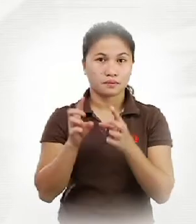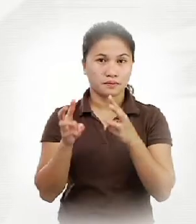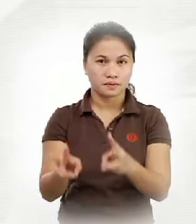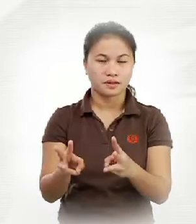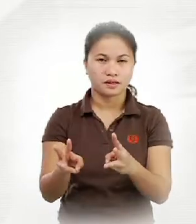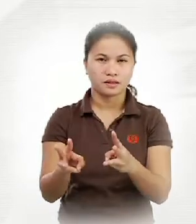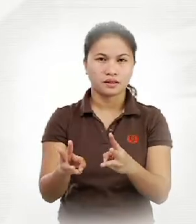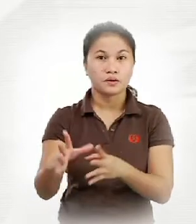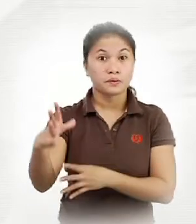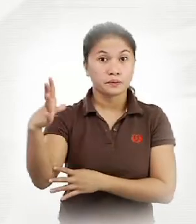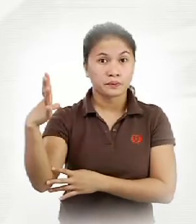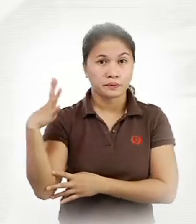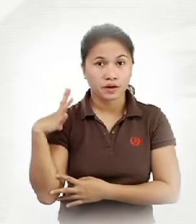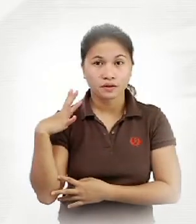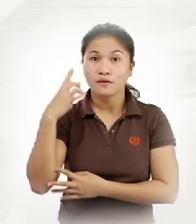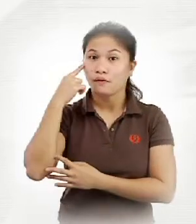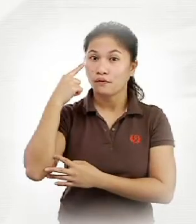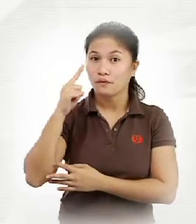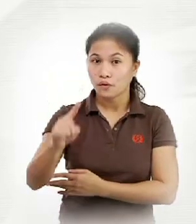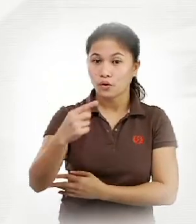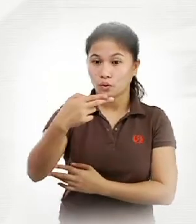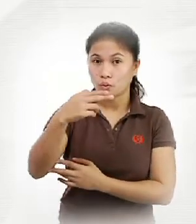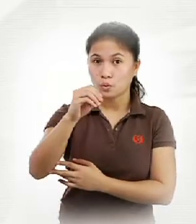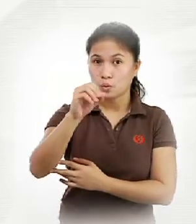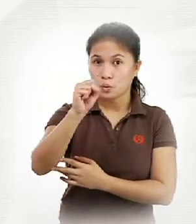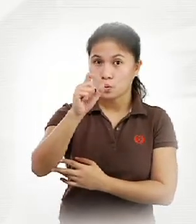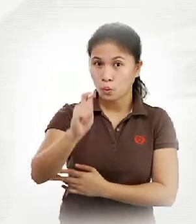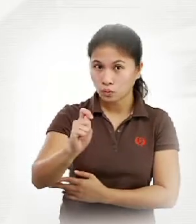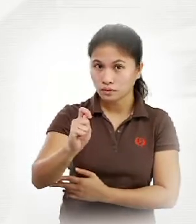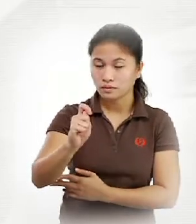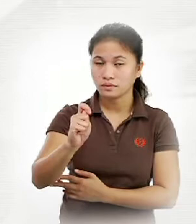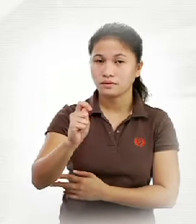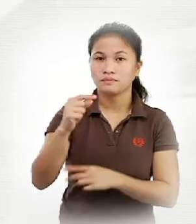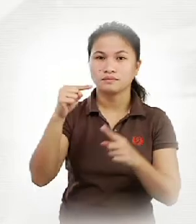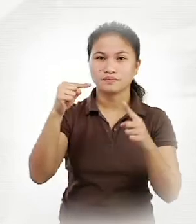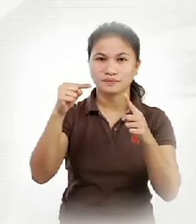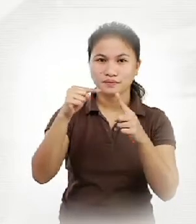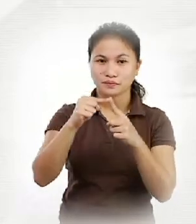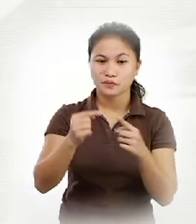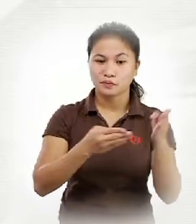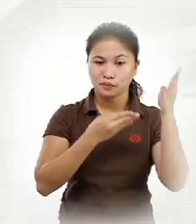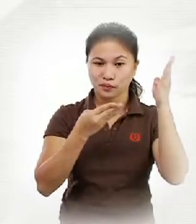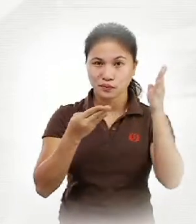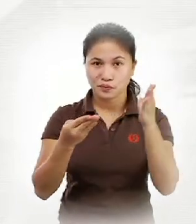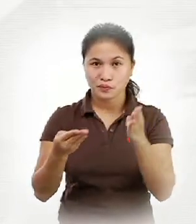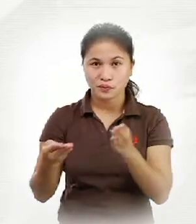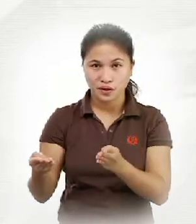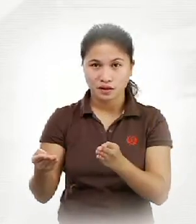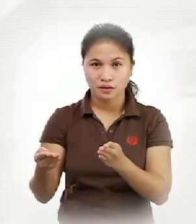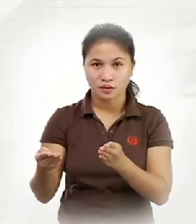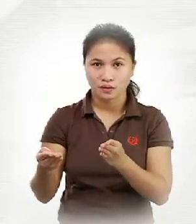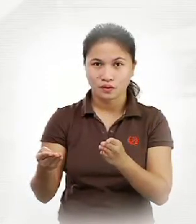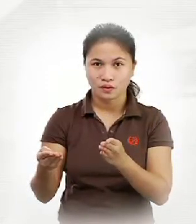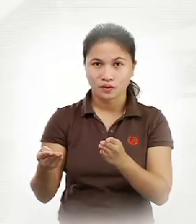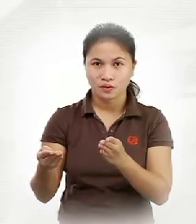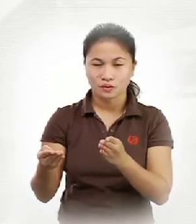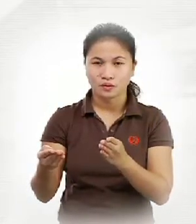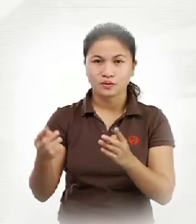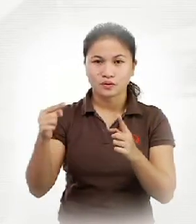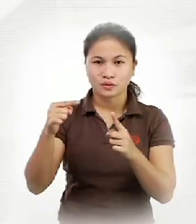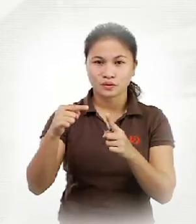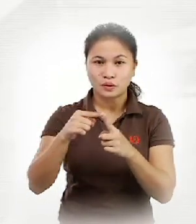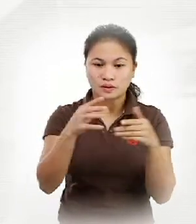that. Wait for the host to bring you up in a way